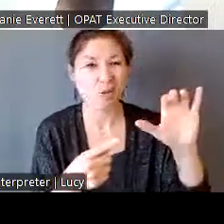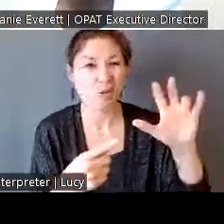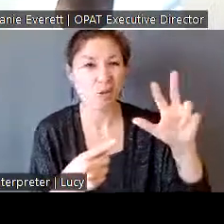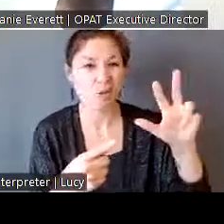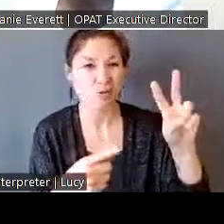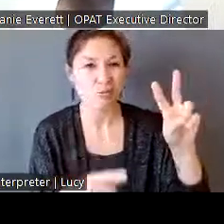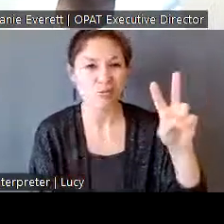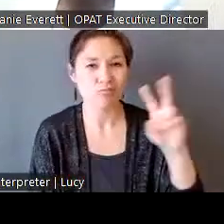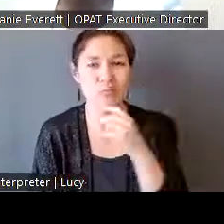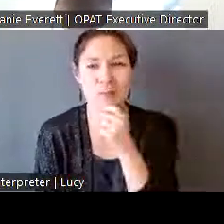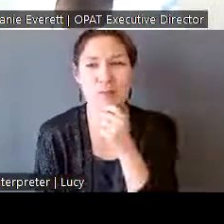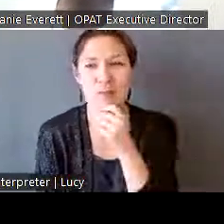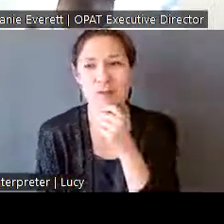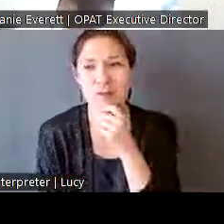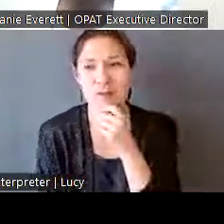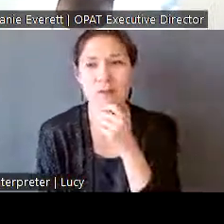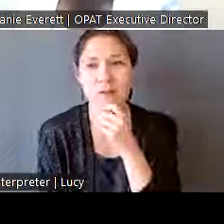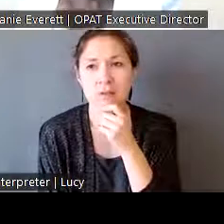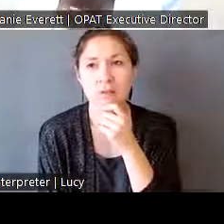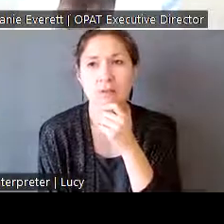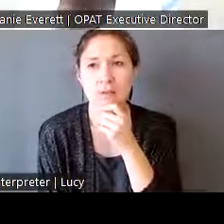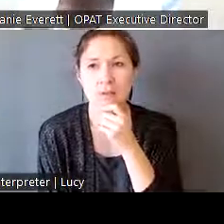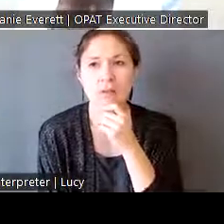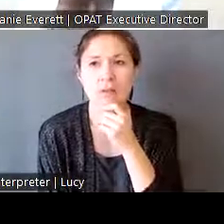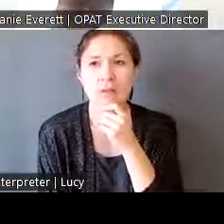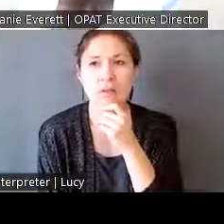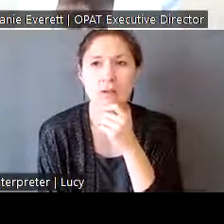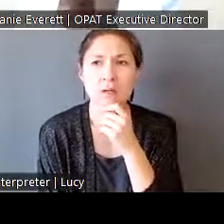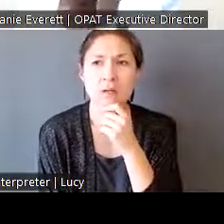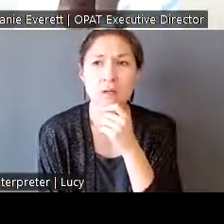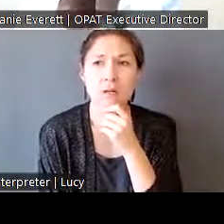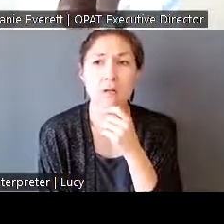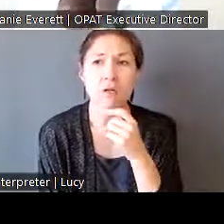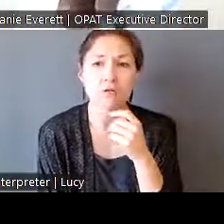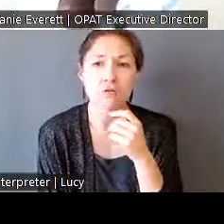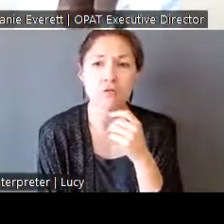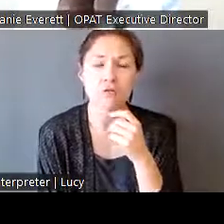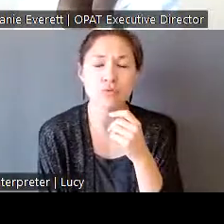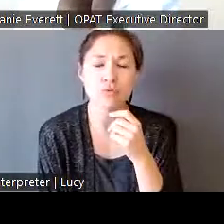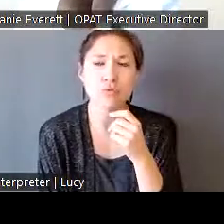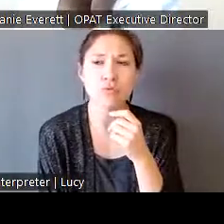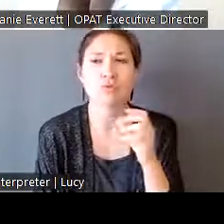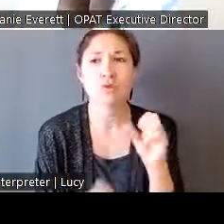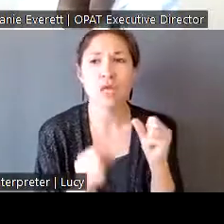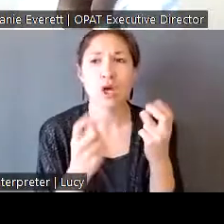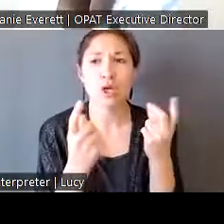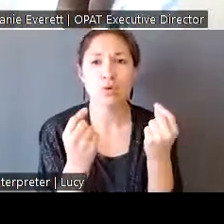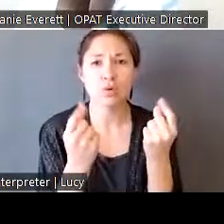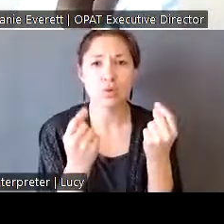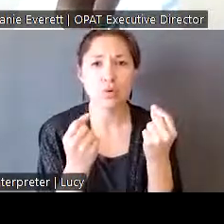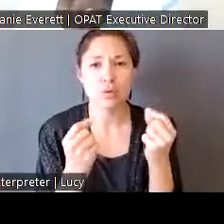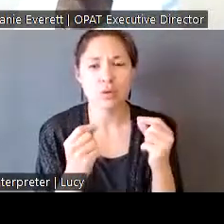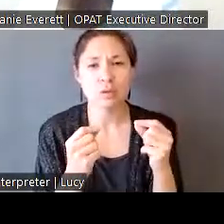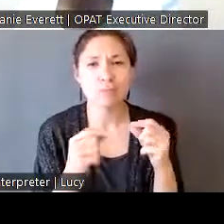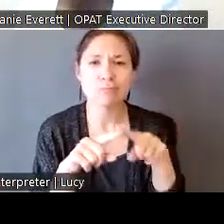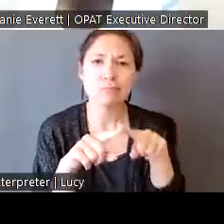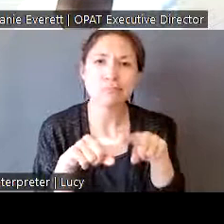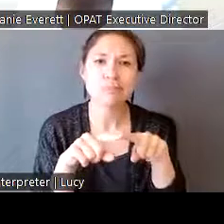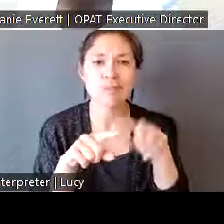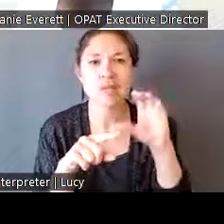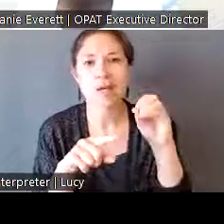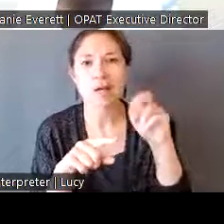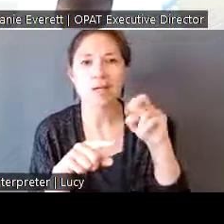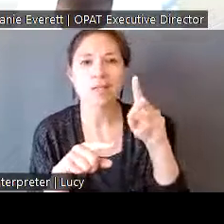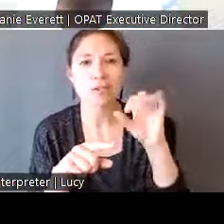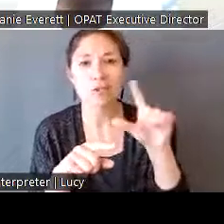So they can do conditional certification. There's all these things that they voted to amend last week, just because